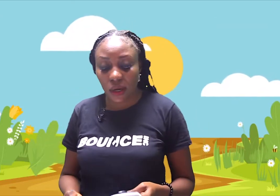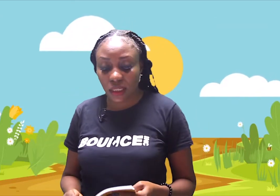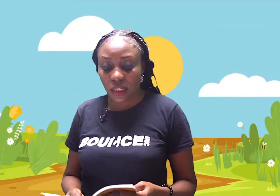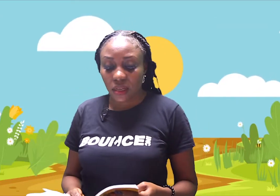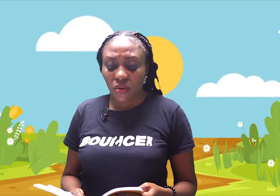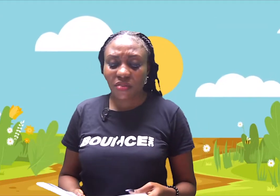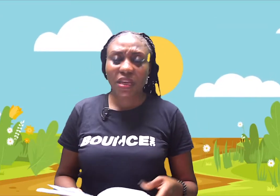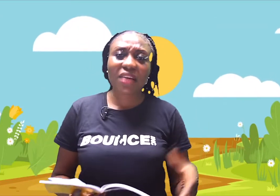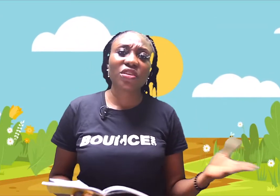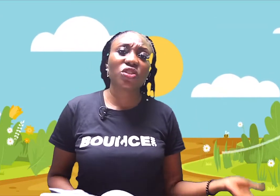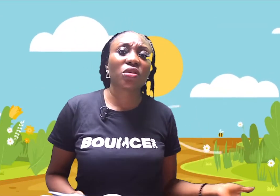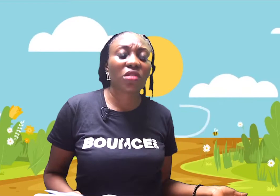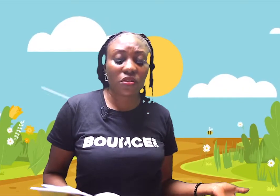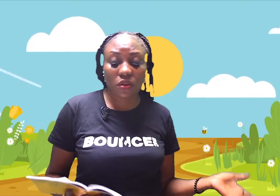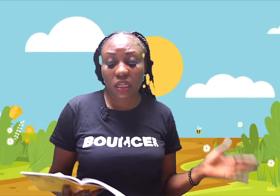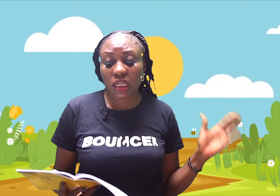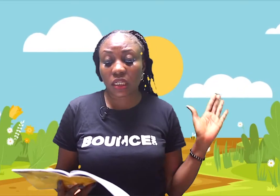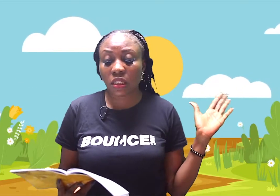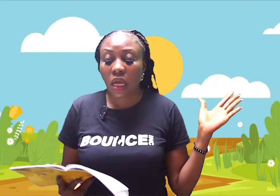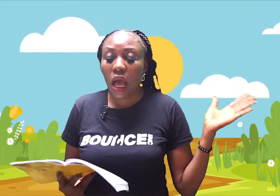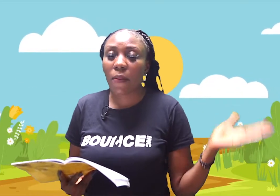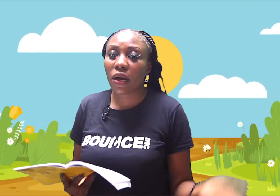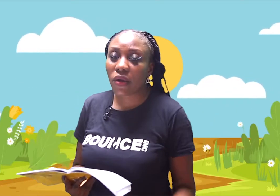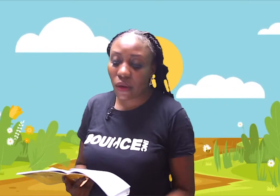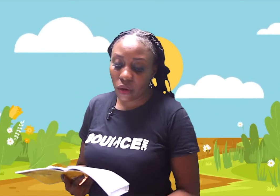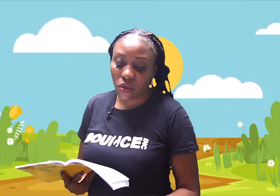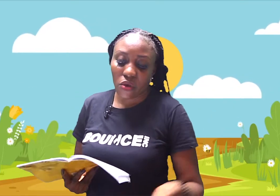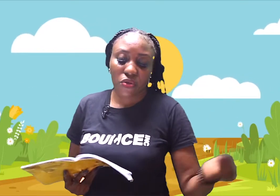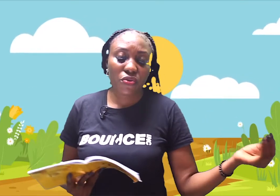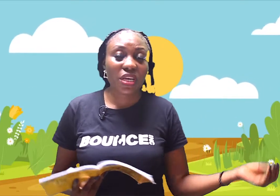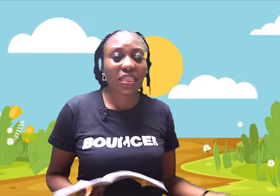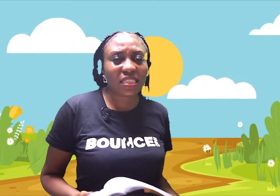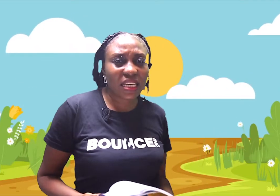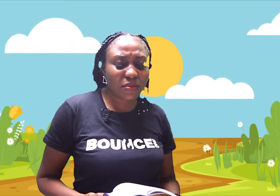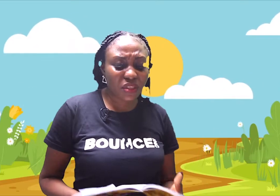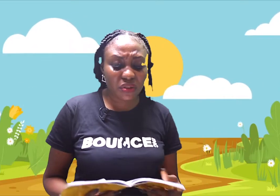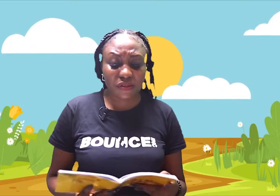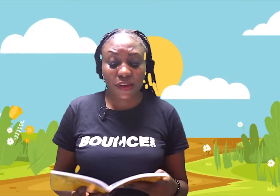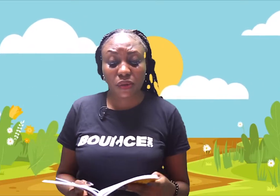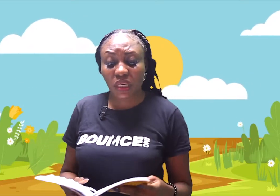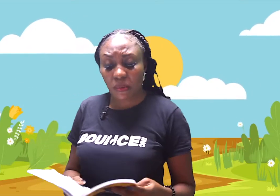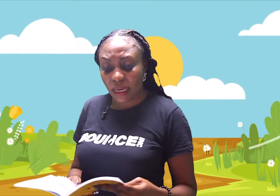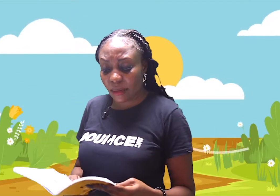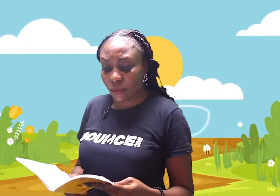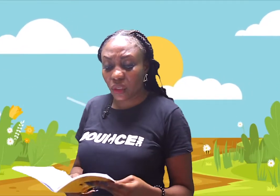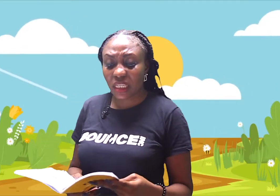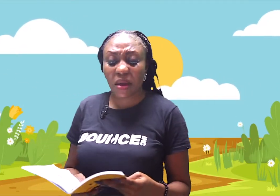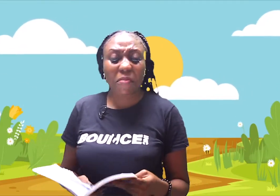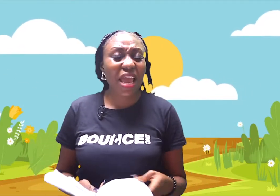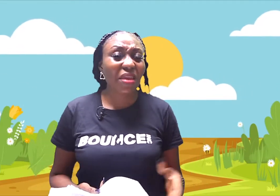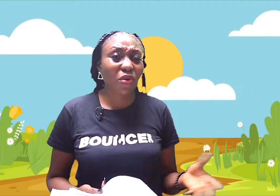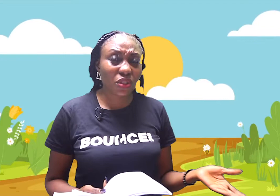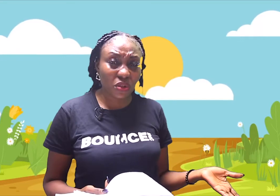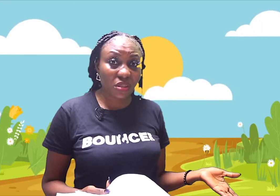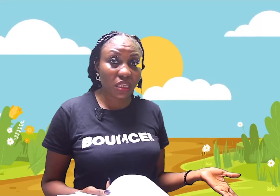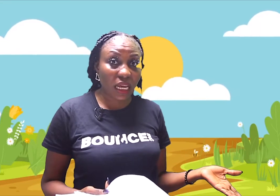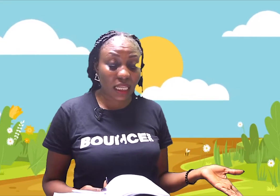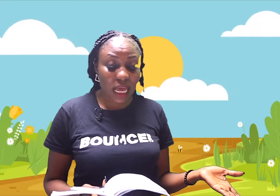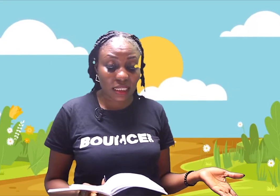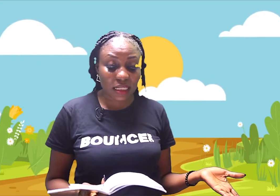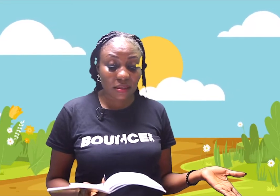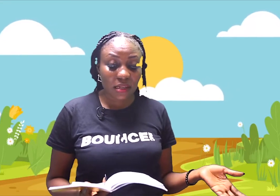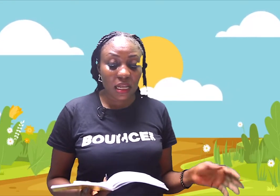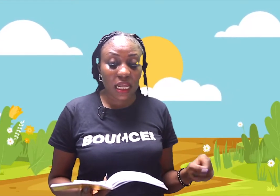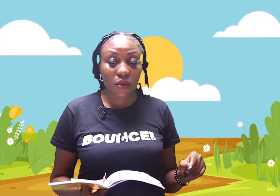about God. We'll be having so much fun learning about God through his names revealed in the Bible. There are many more stories